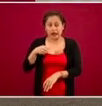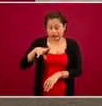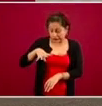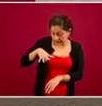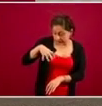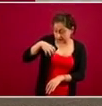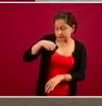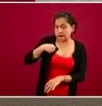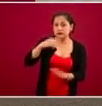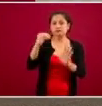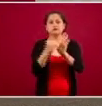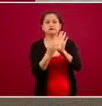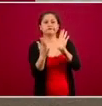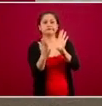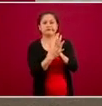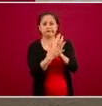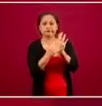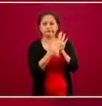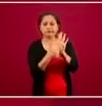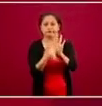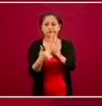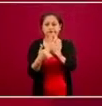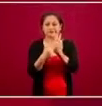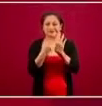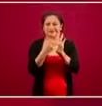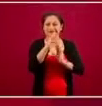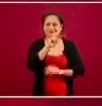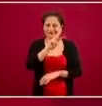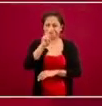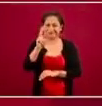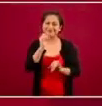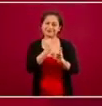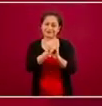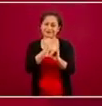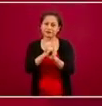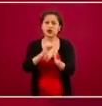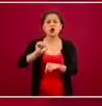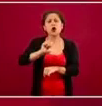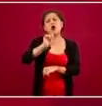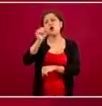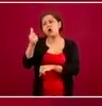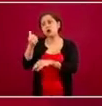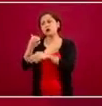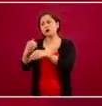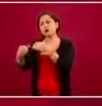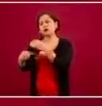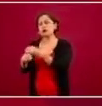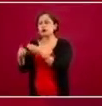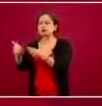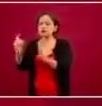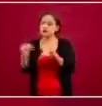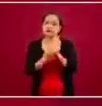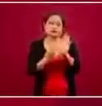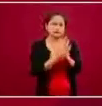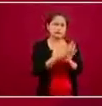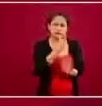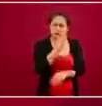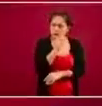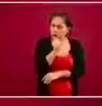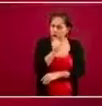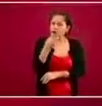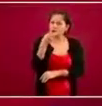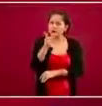joint work, of collaboration, and this collaboration and this solidarity, we can see